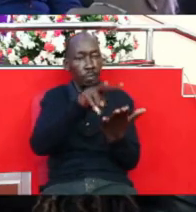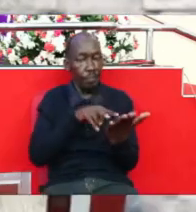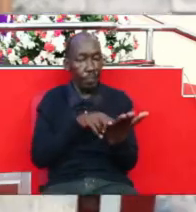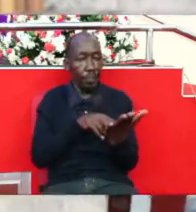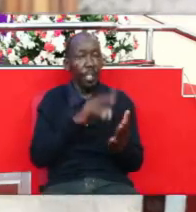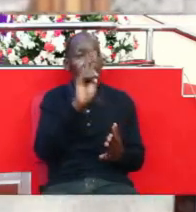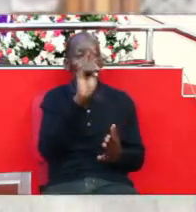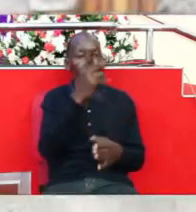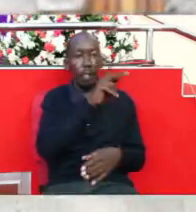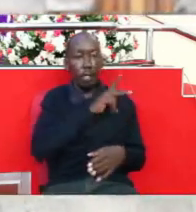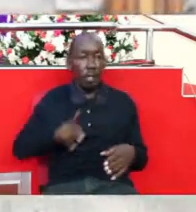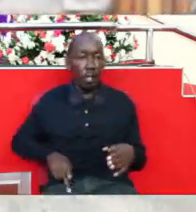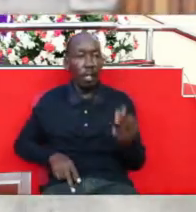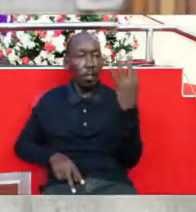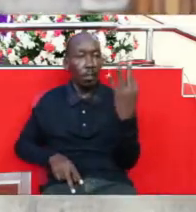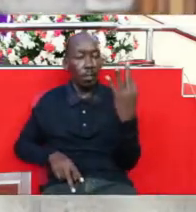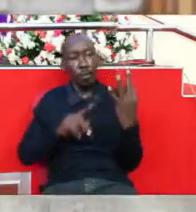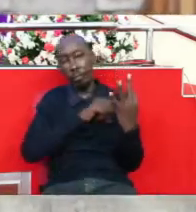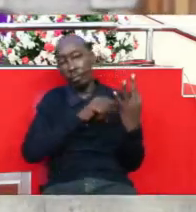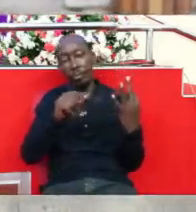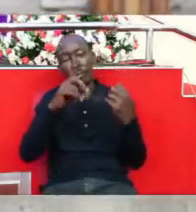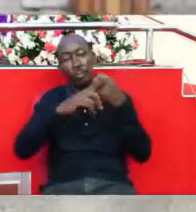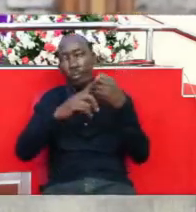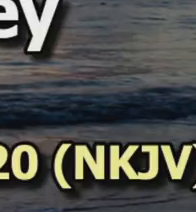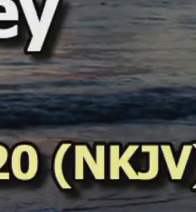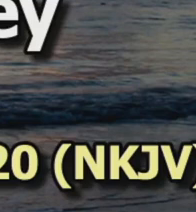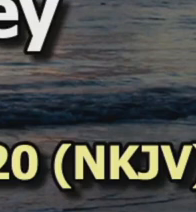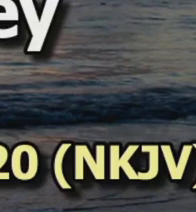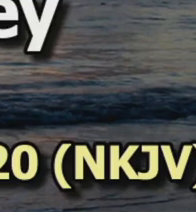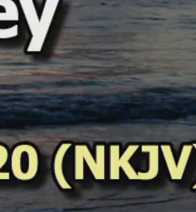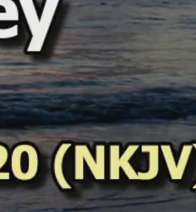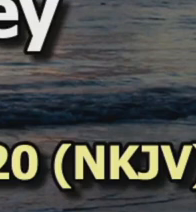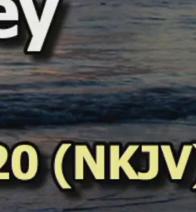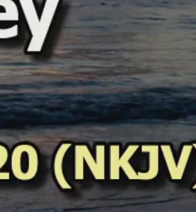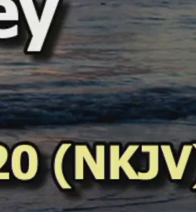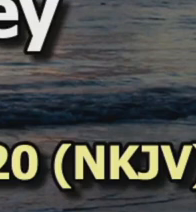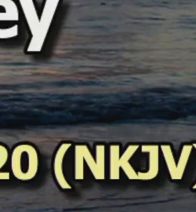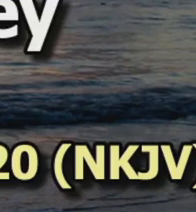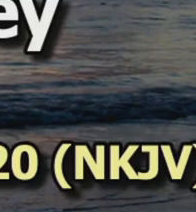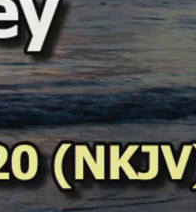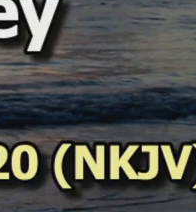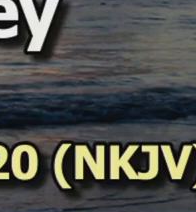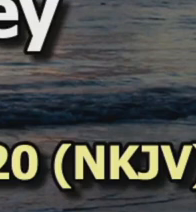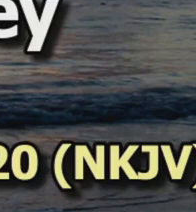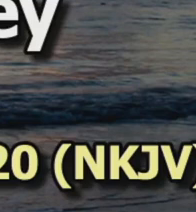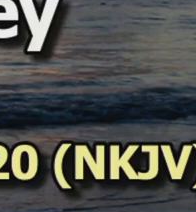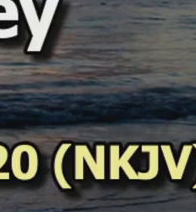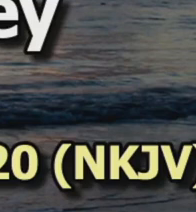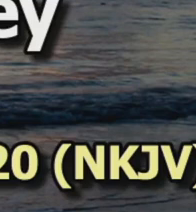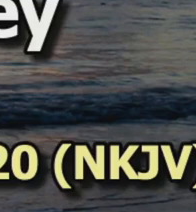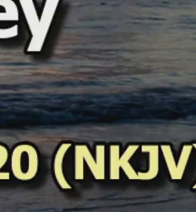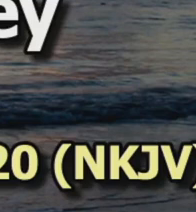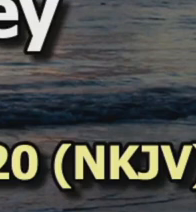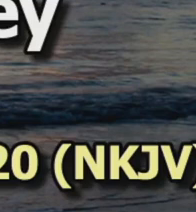2 Kings 3 from verse 16, please put it on the mstari wa 16. And Elisha